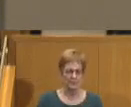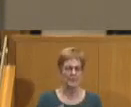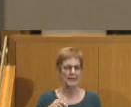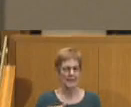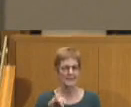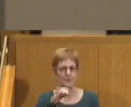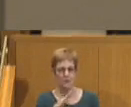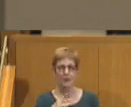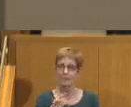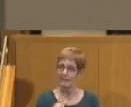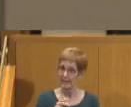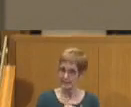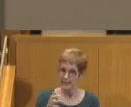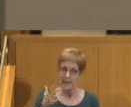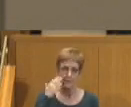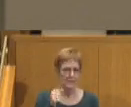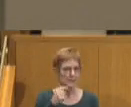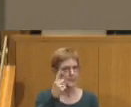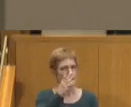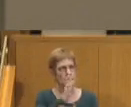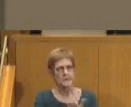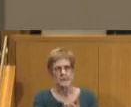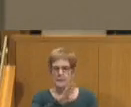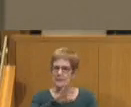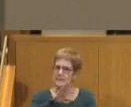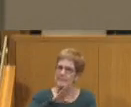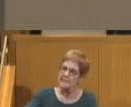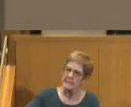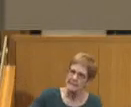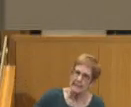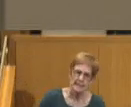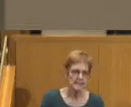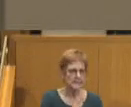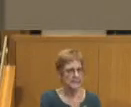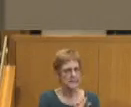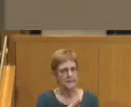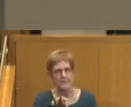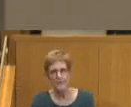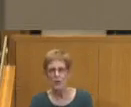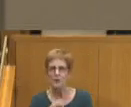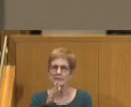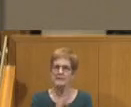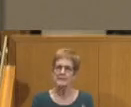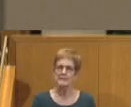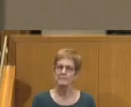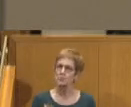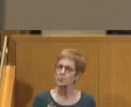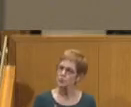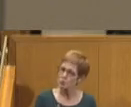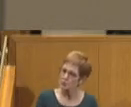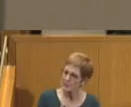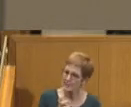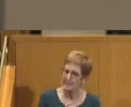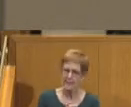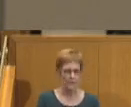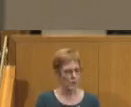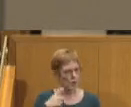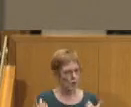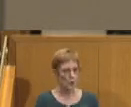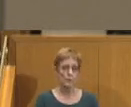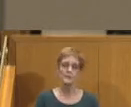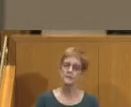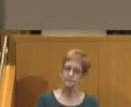with this little hyper-energized bunny. Last but not least, thank you for the citizens of Charlotte for allowing me to serve